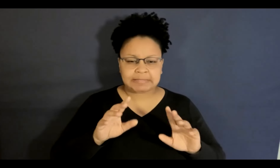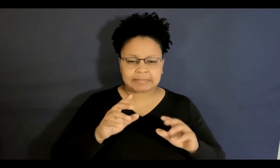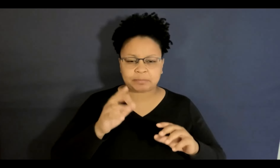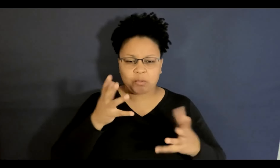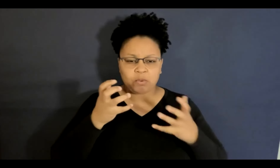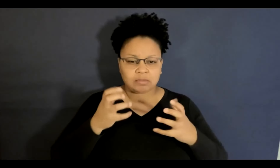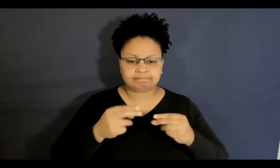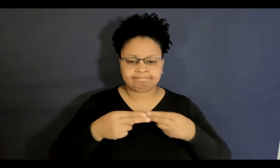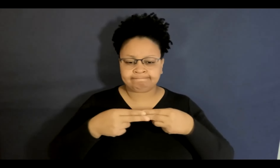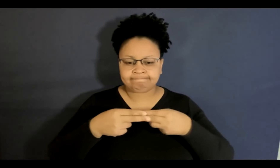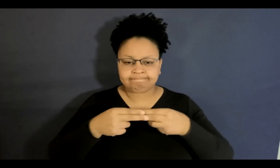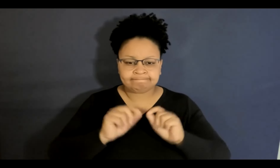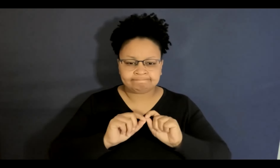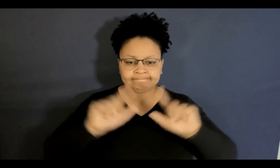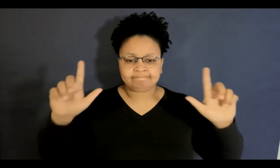slides here together.